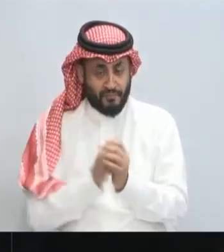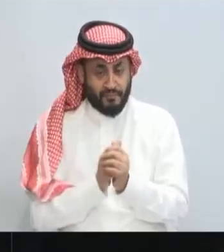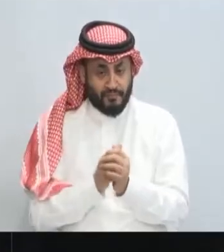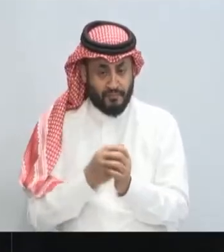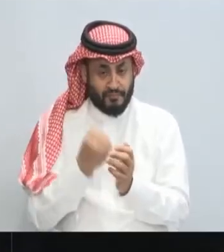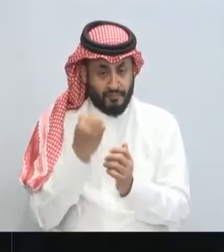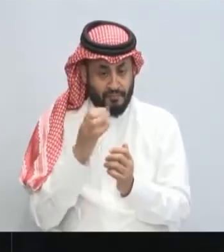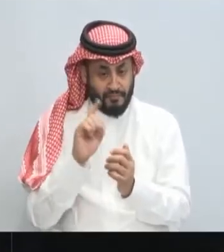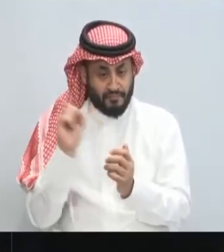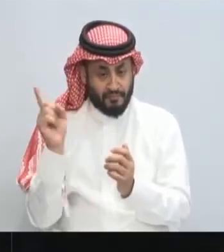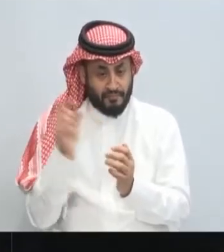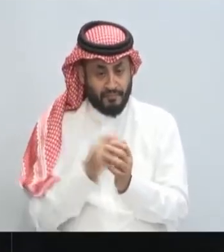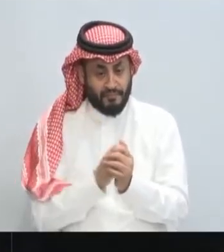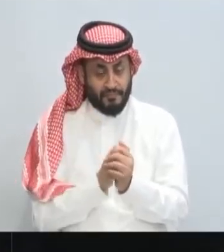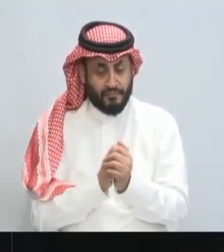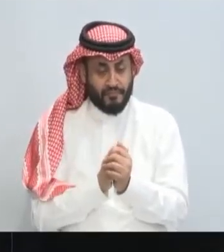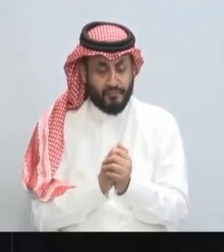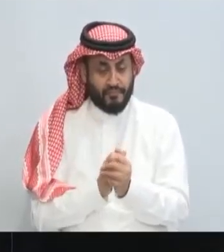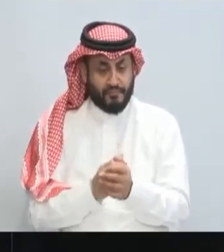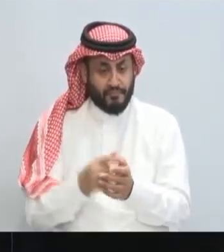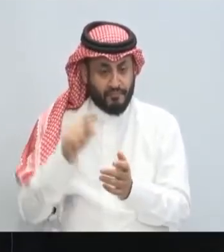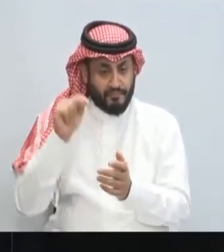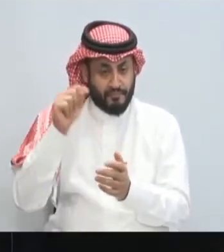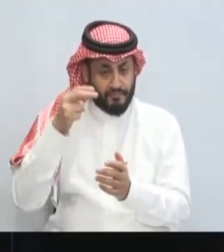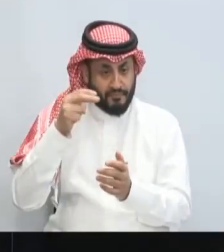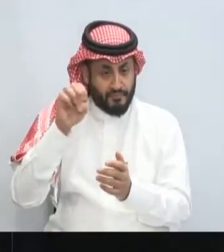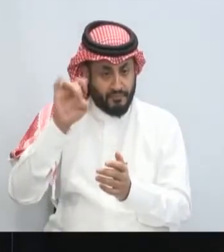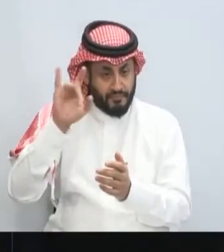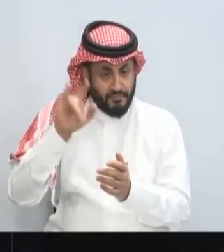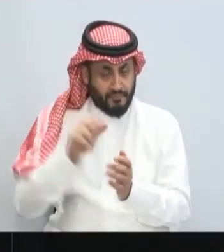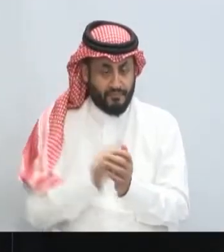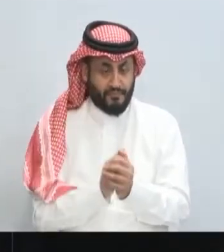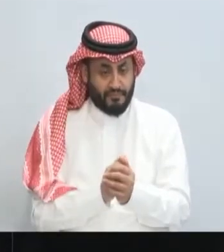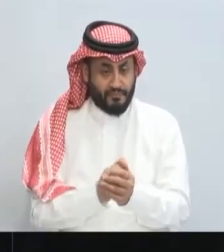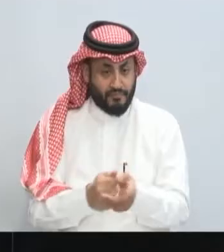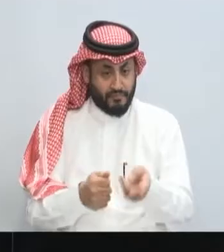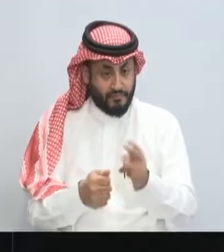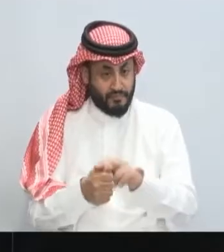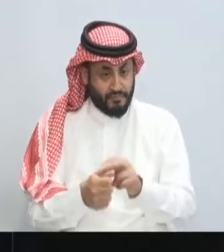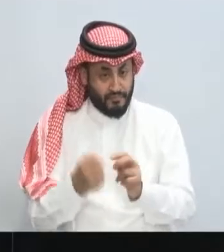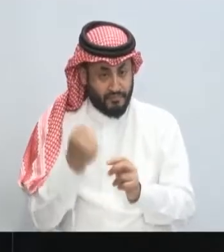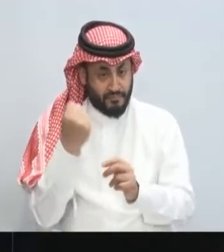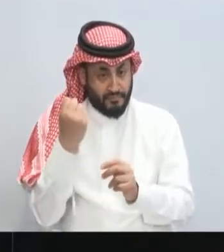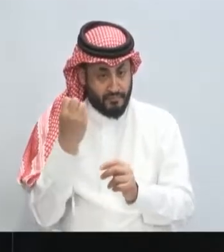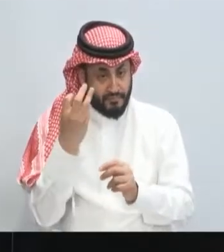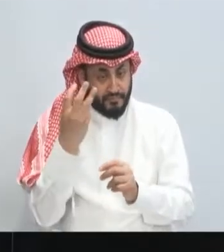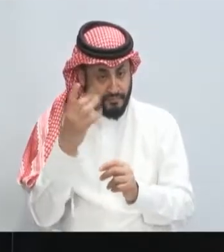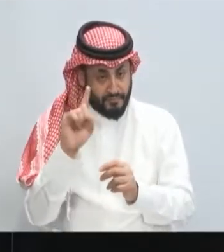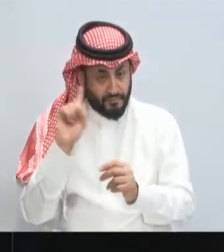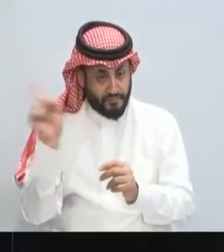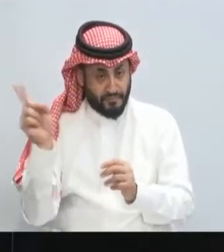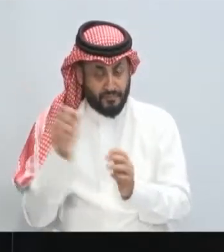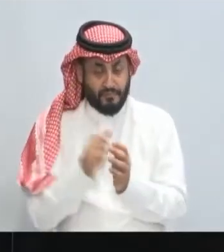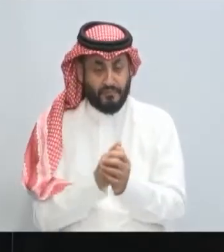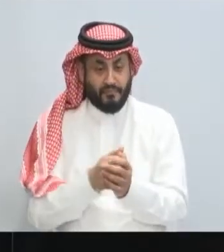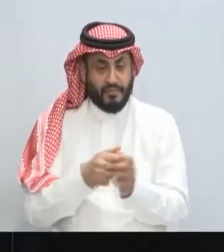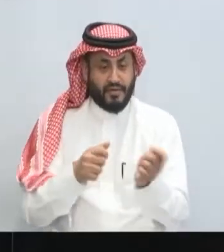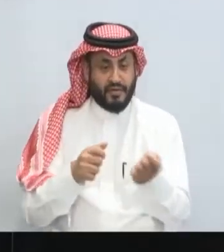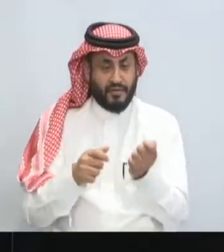we want to talk about Umar and Ali, we would say they are playing. They are